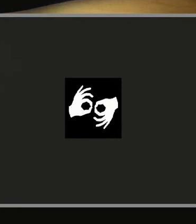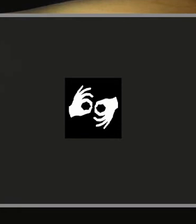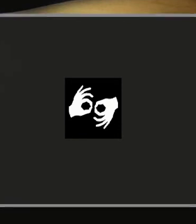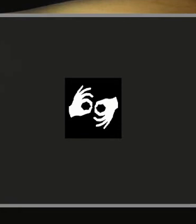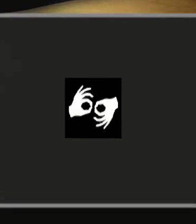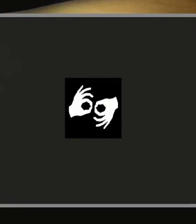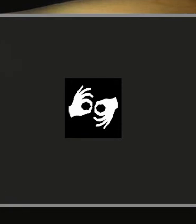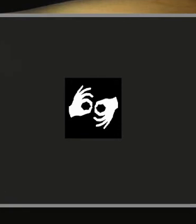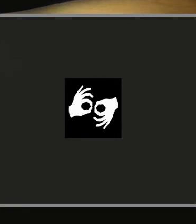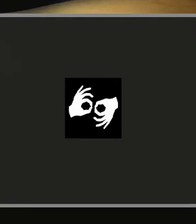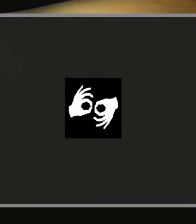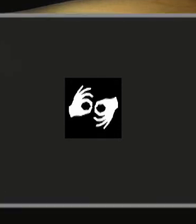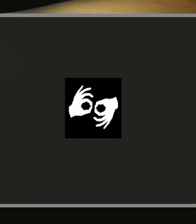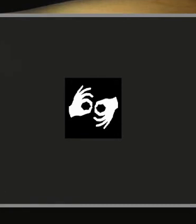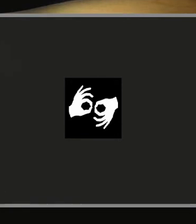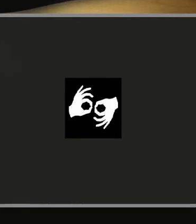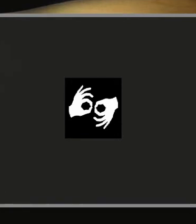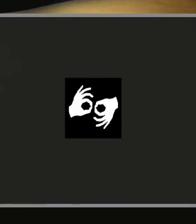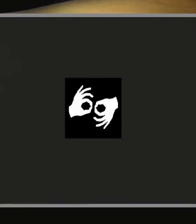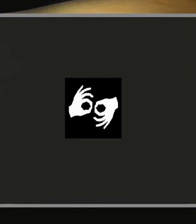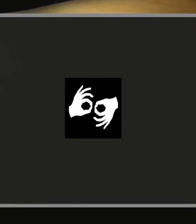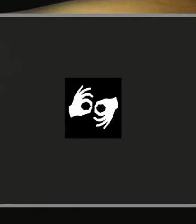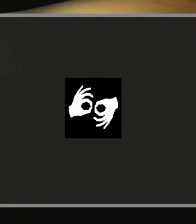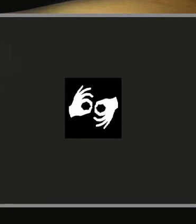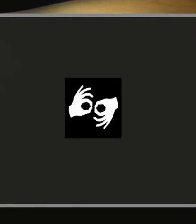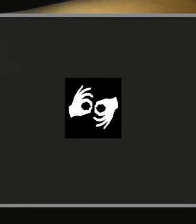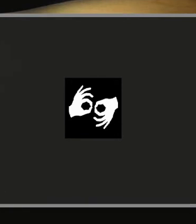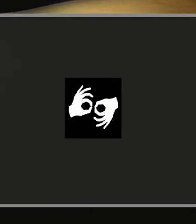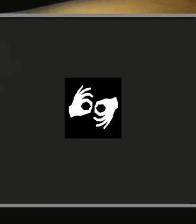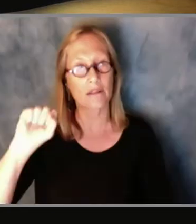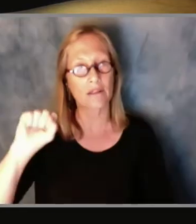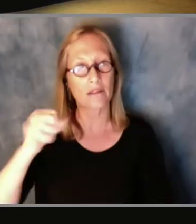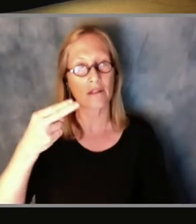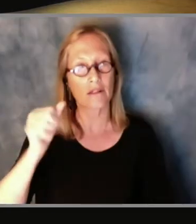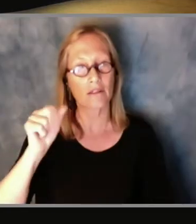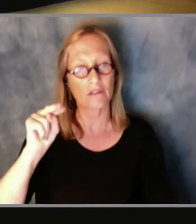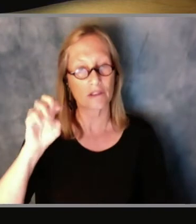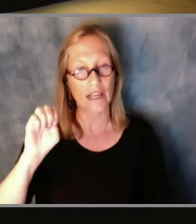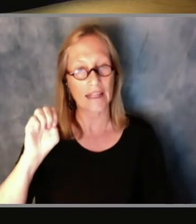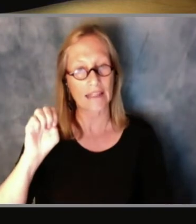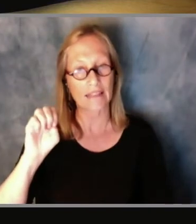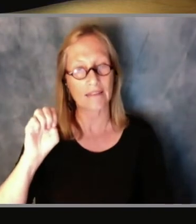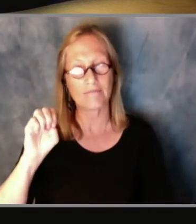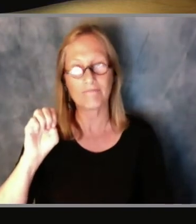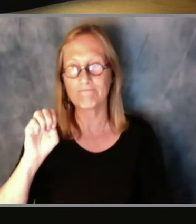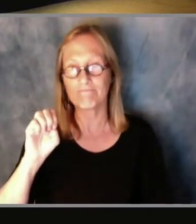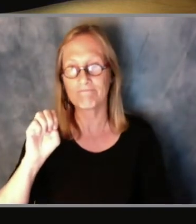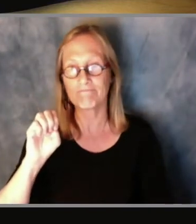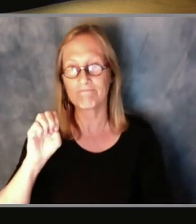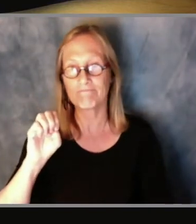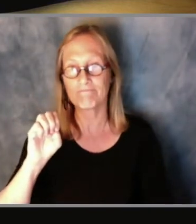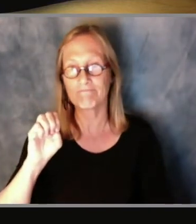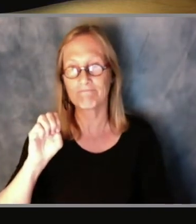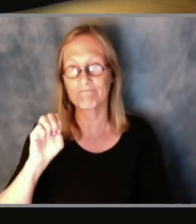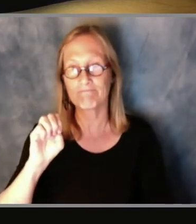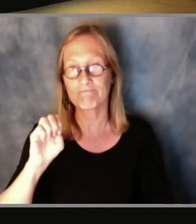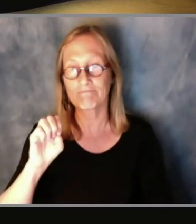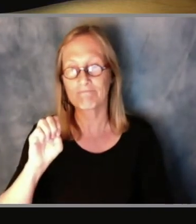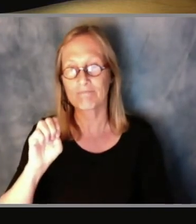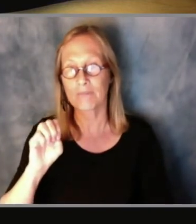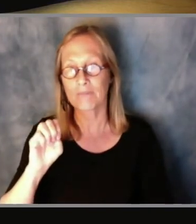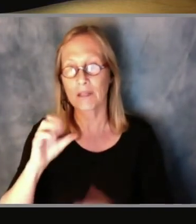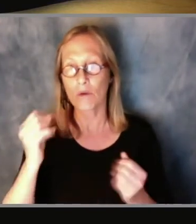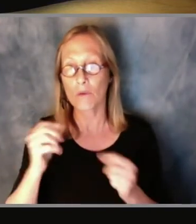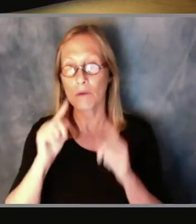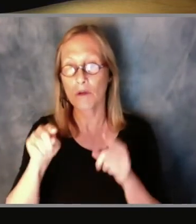audio problems with Shane Sinensi. So we could go to him, but don't turn